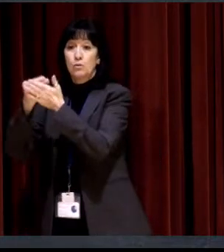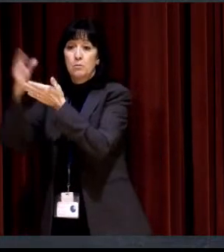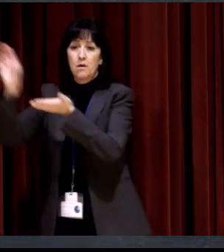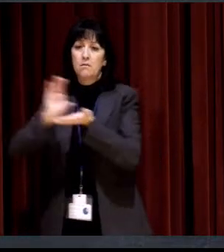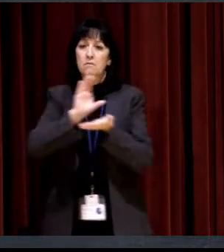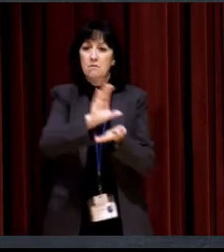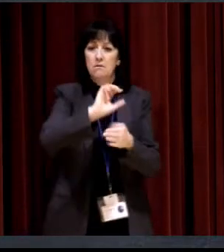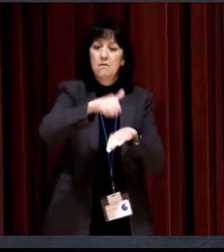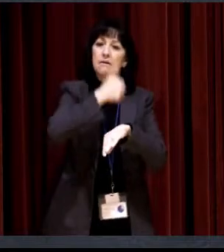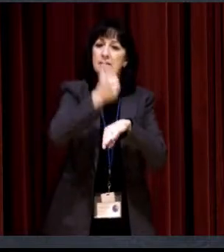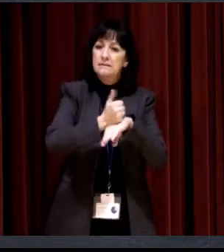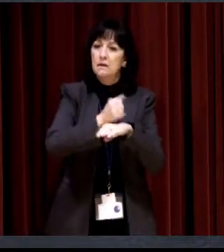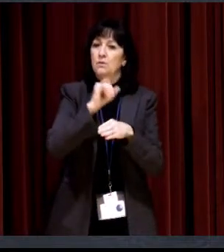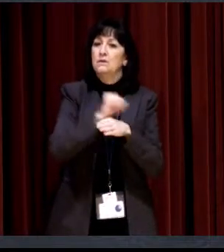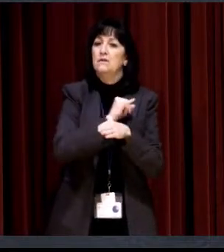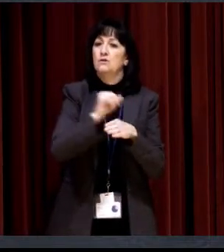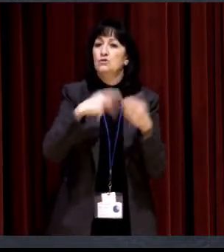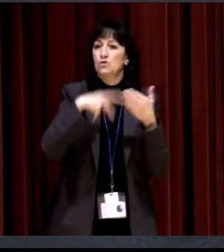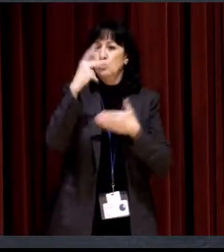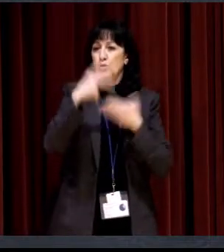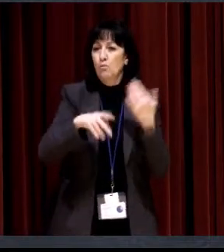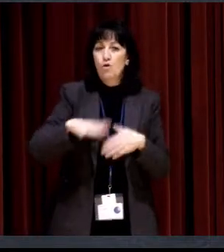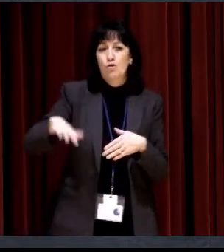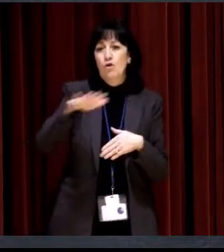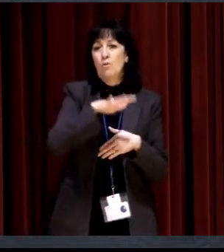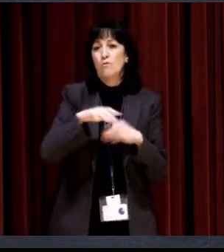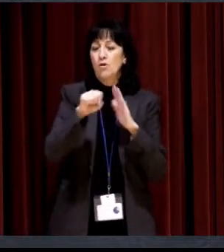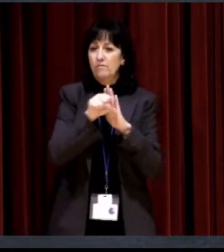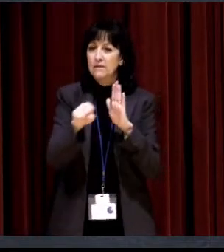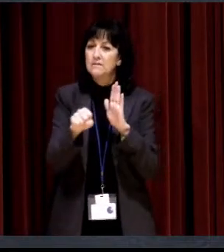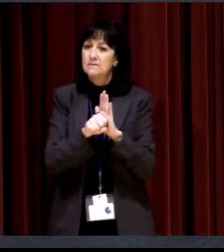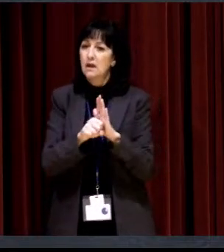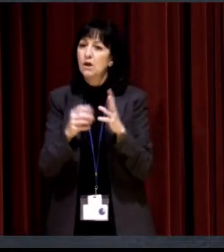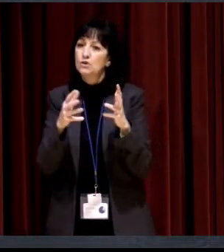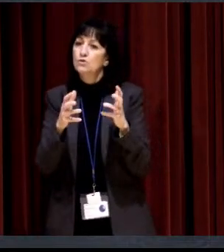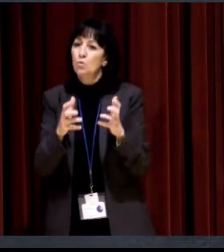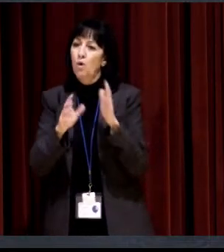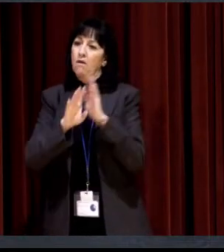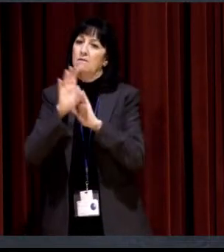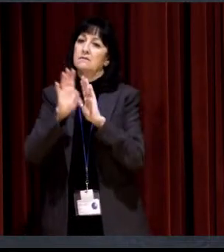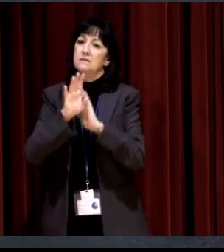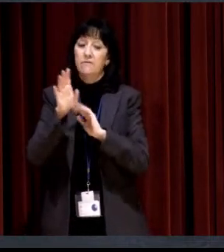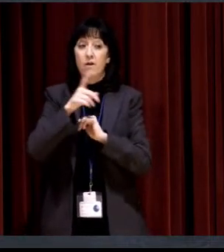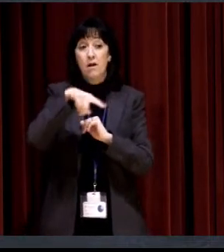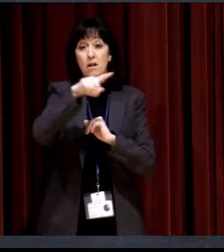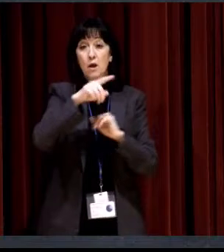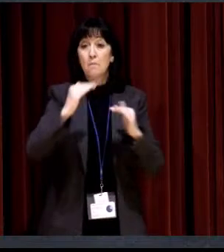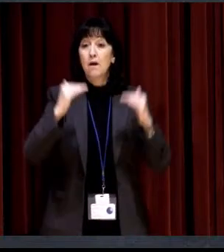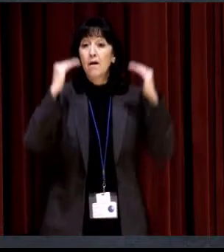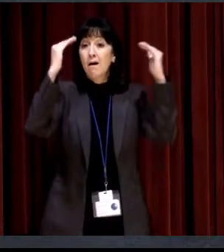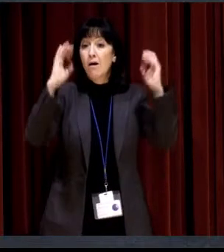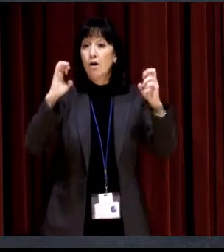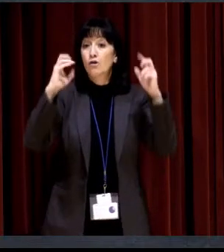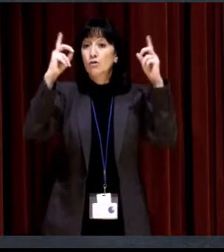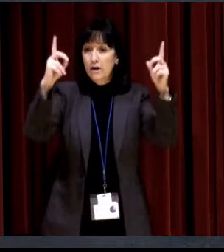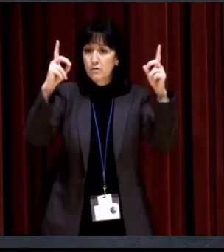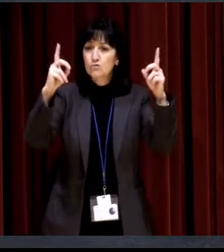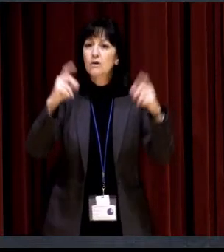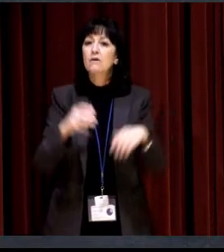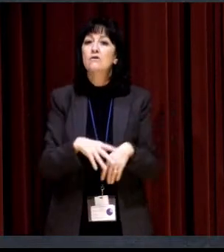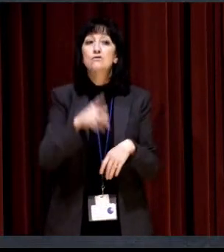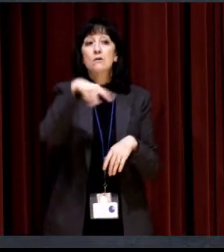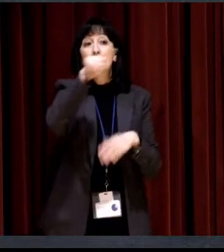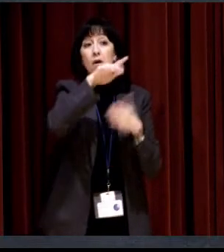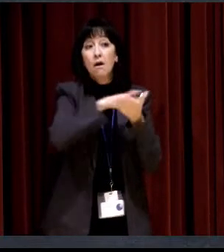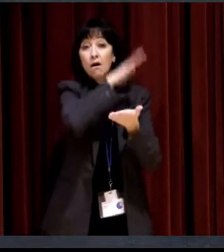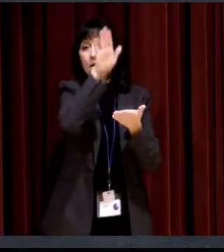program across the state. And so really developing pipelines and working with higher eds, looking at programs that help recruit folks to be education